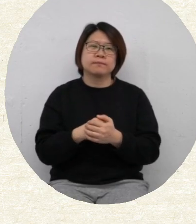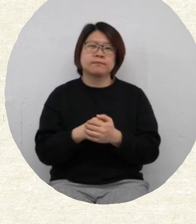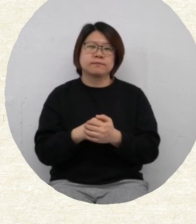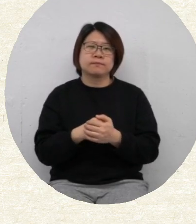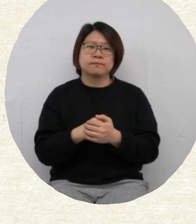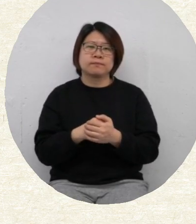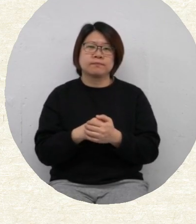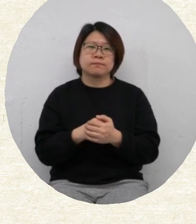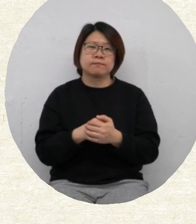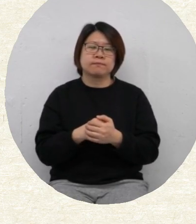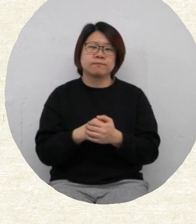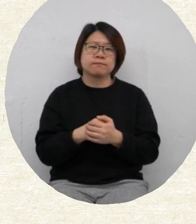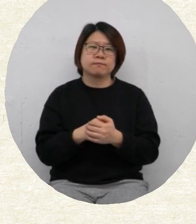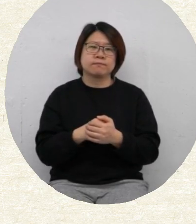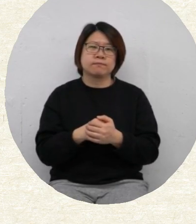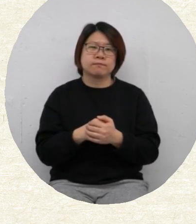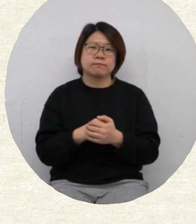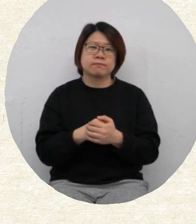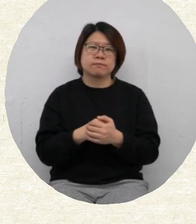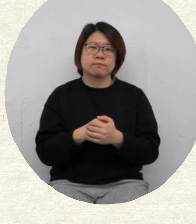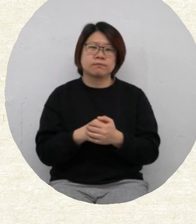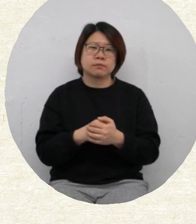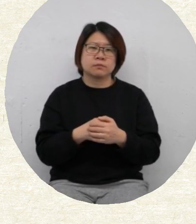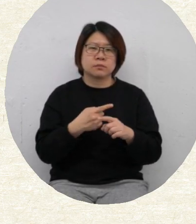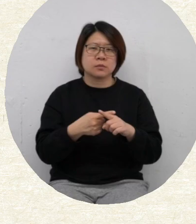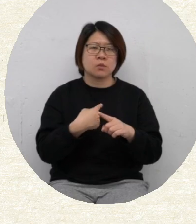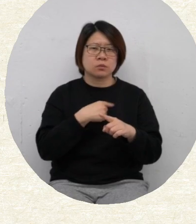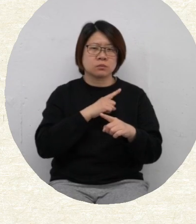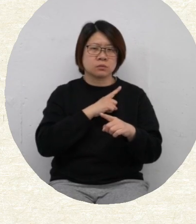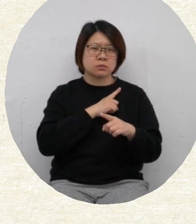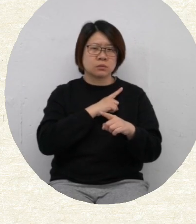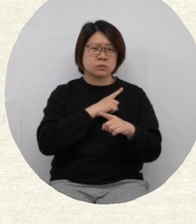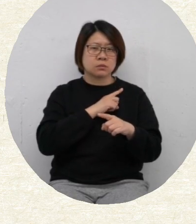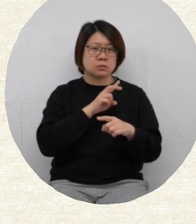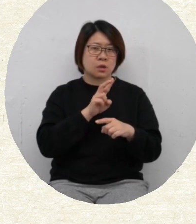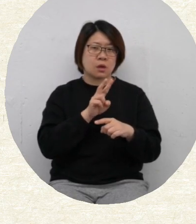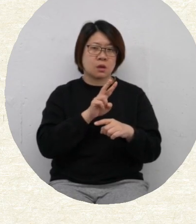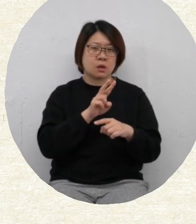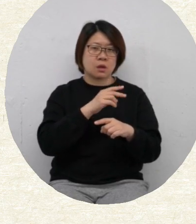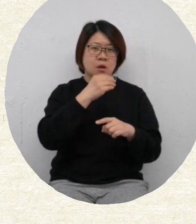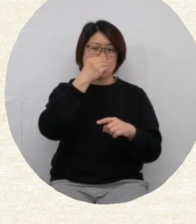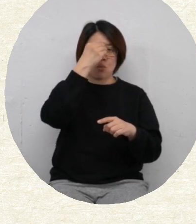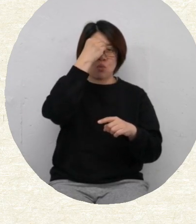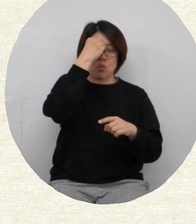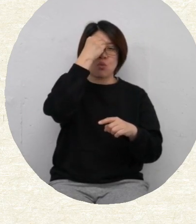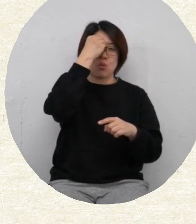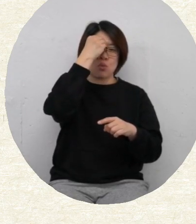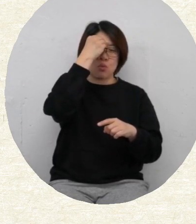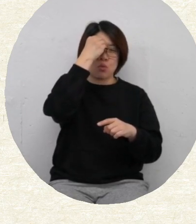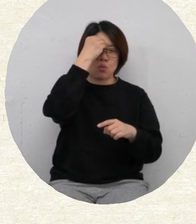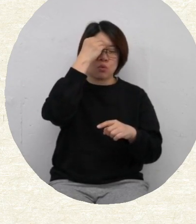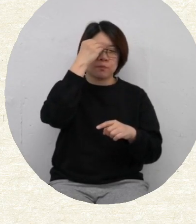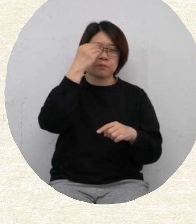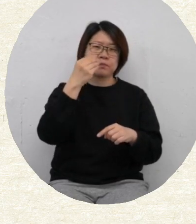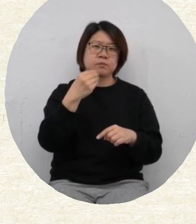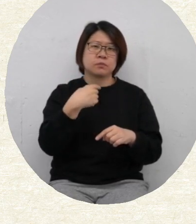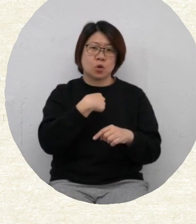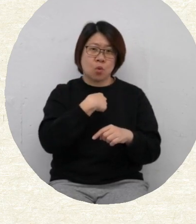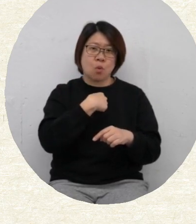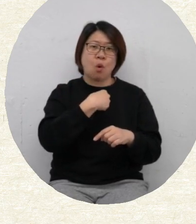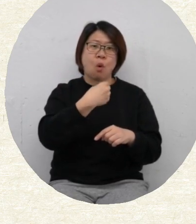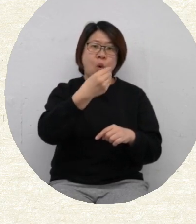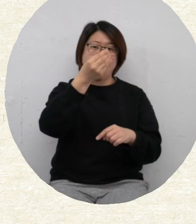effects in their painting already for quite a long time in some of the Chinese ink painting. So that's my take on to your